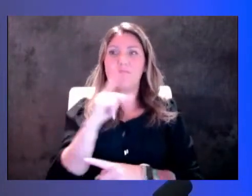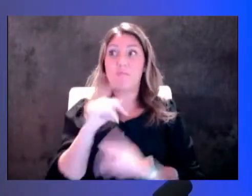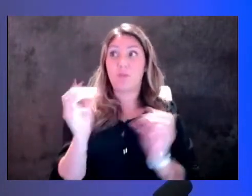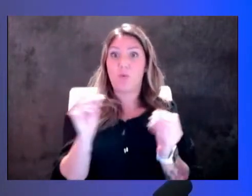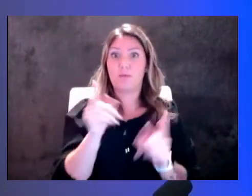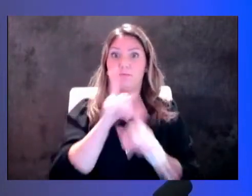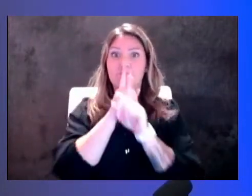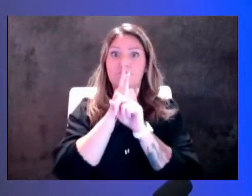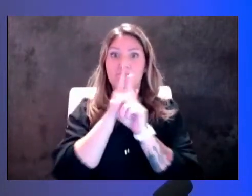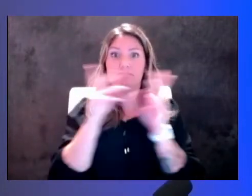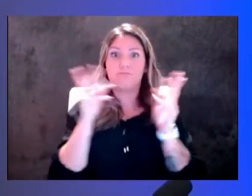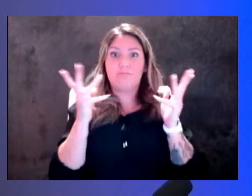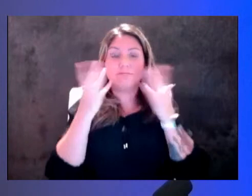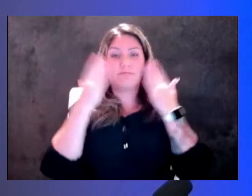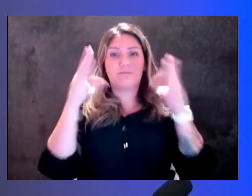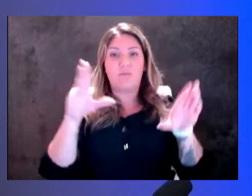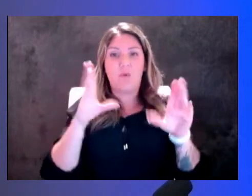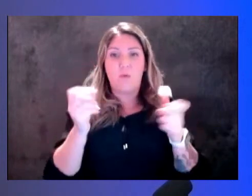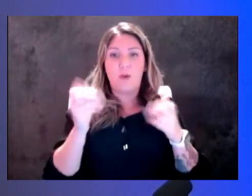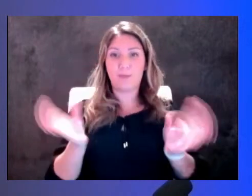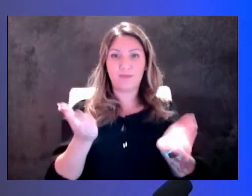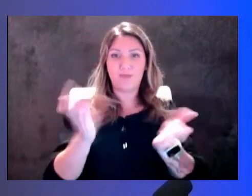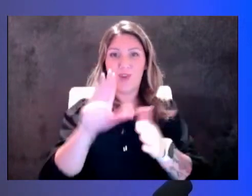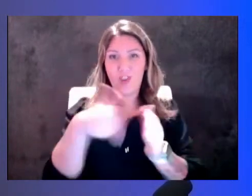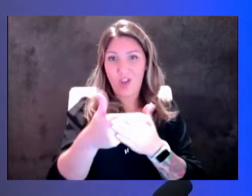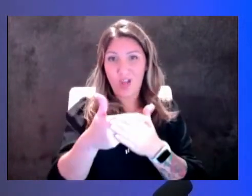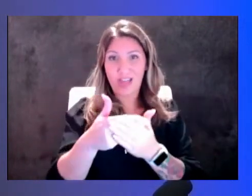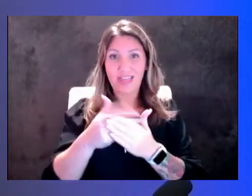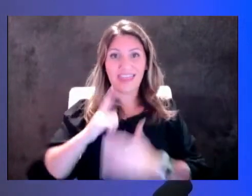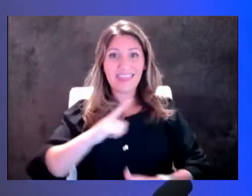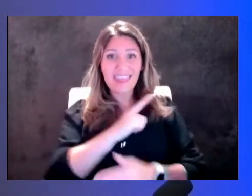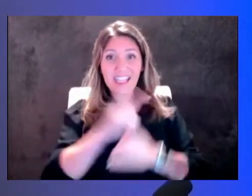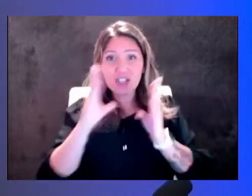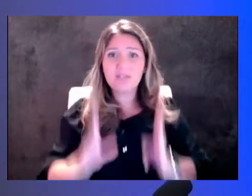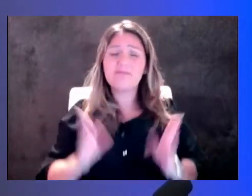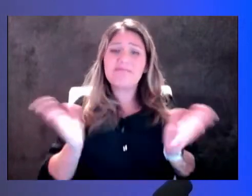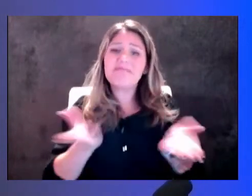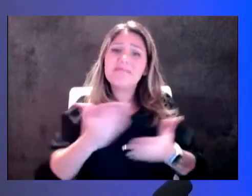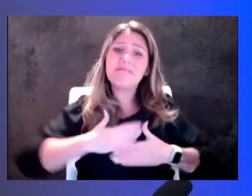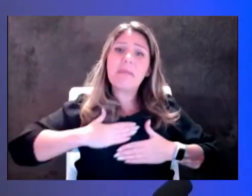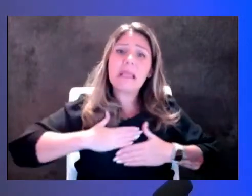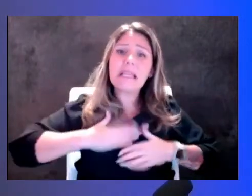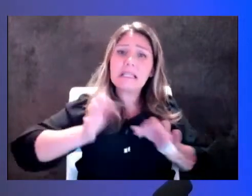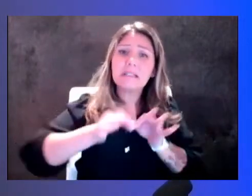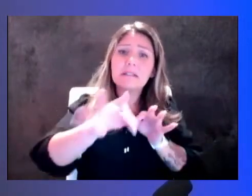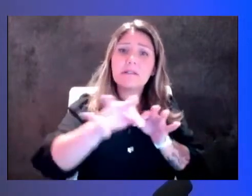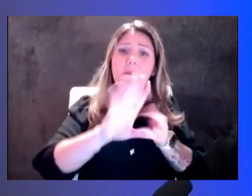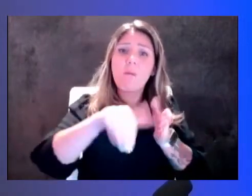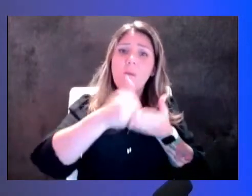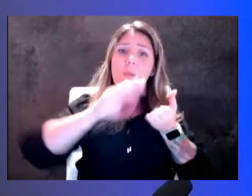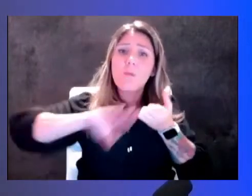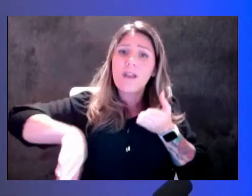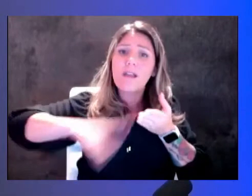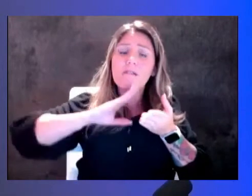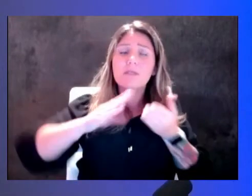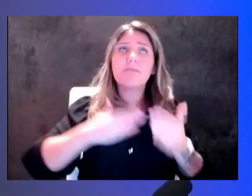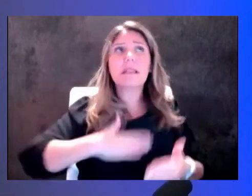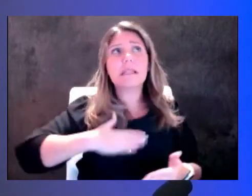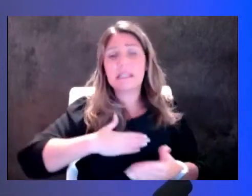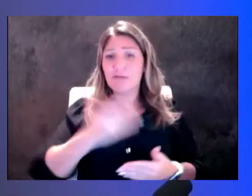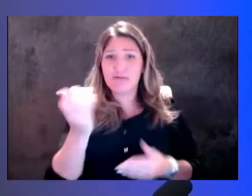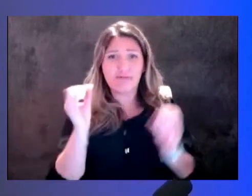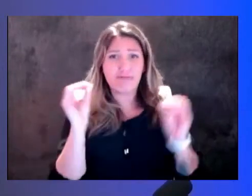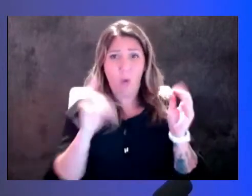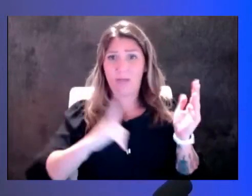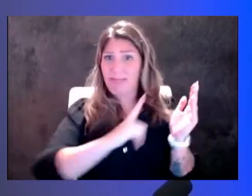know, and we want to encourage all of our legislators to please extend those waivers because there isn't any legislation that's